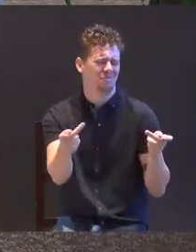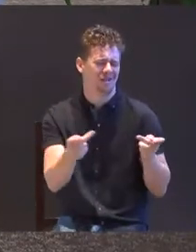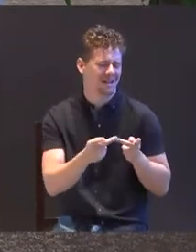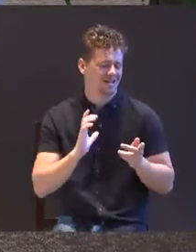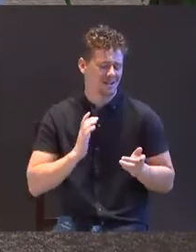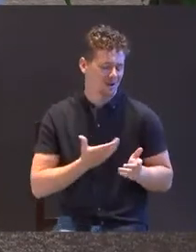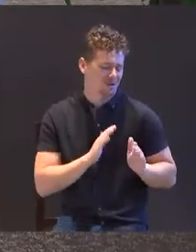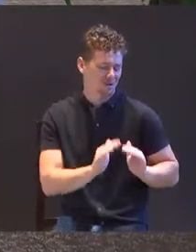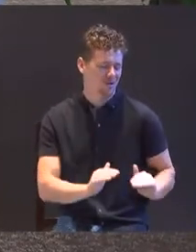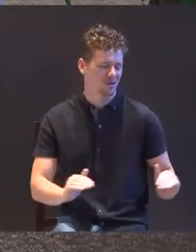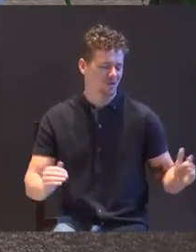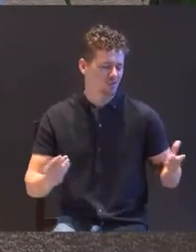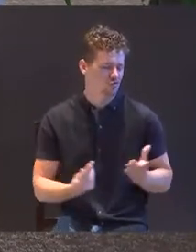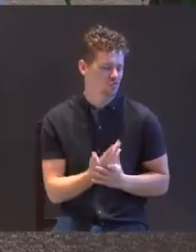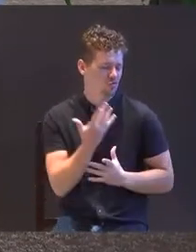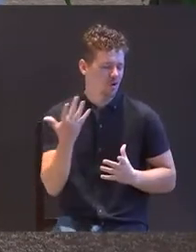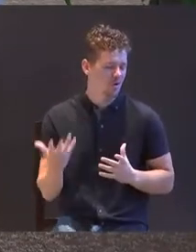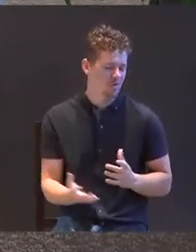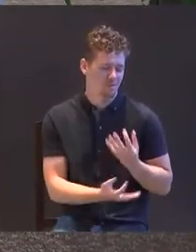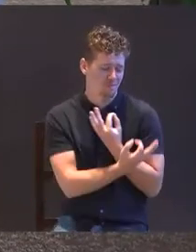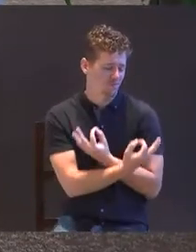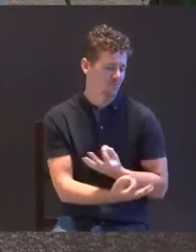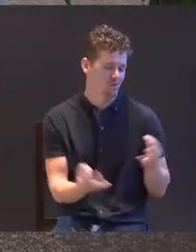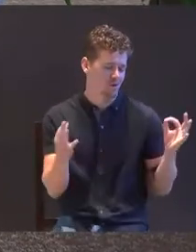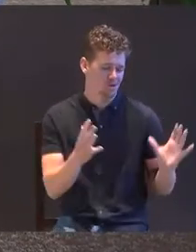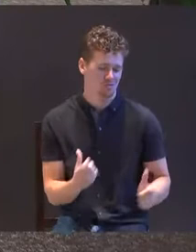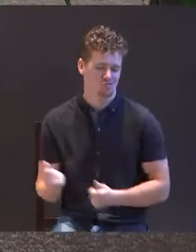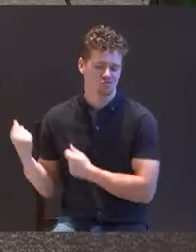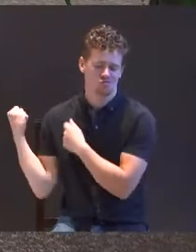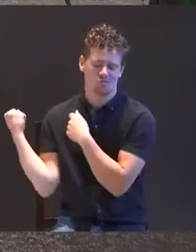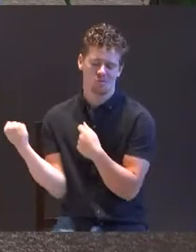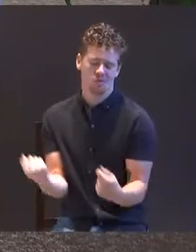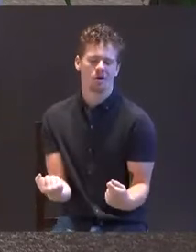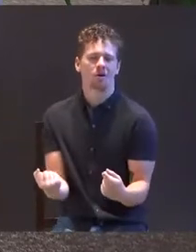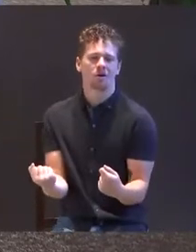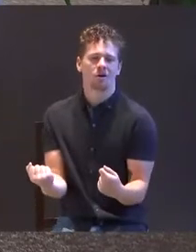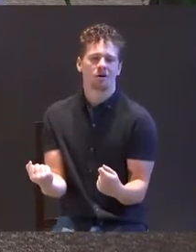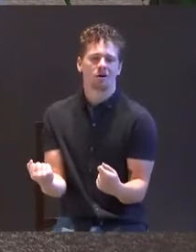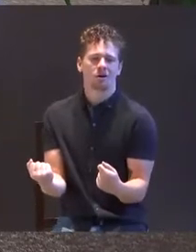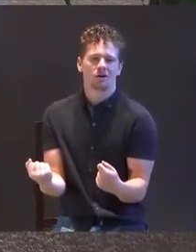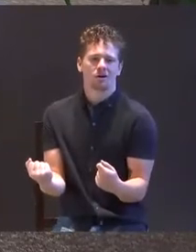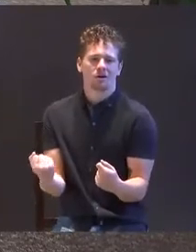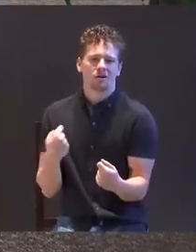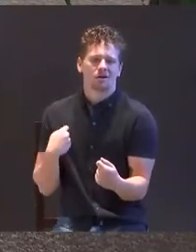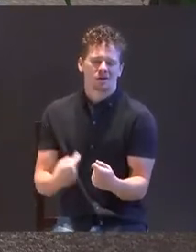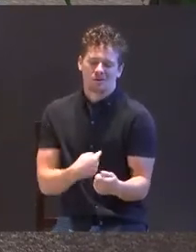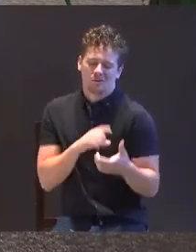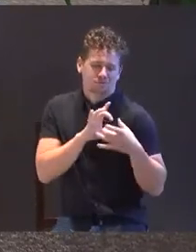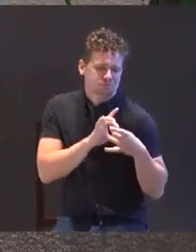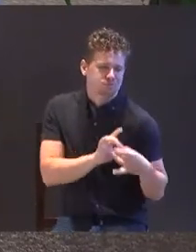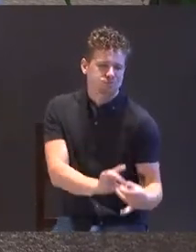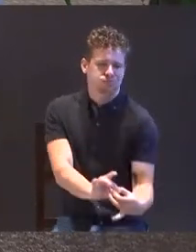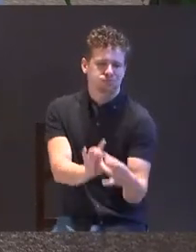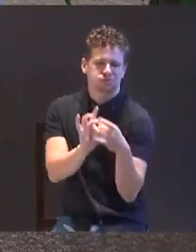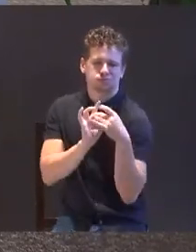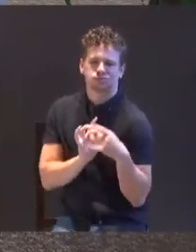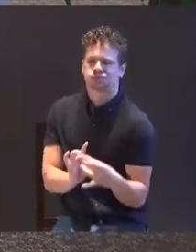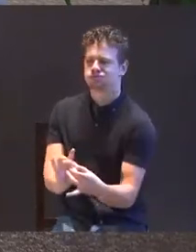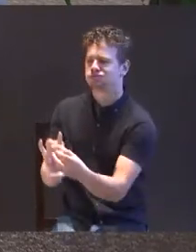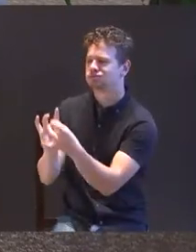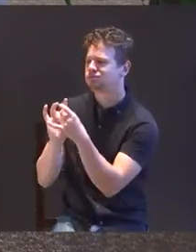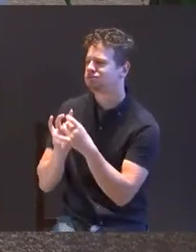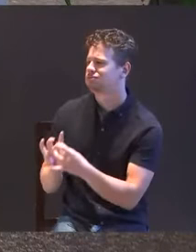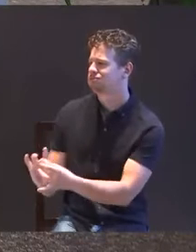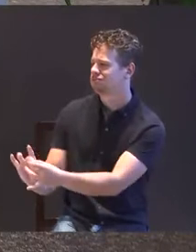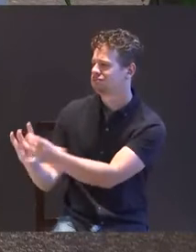go free and strong. We are bound together by the